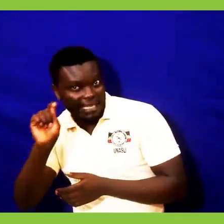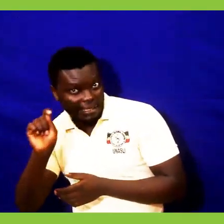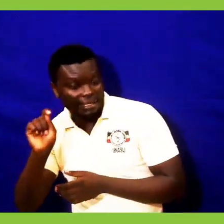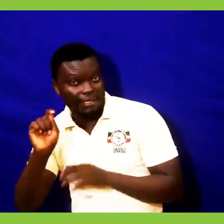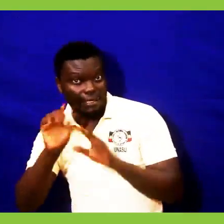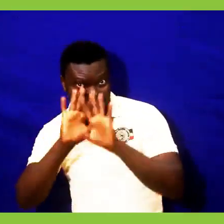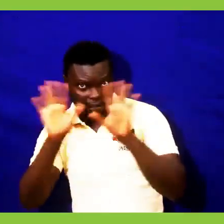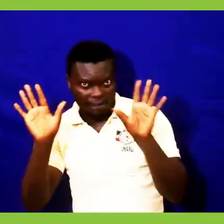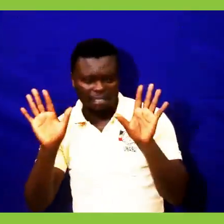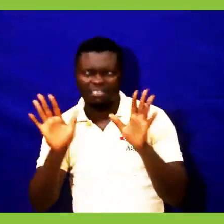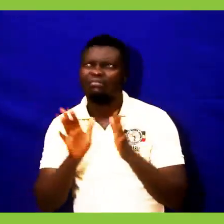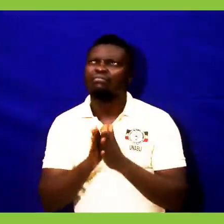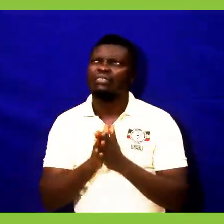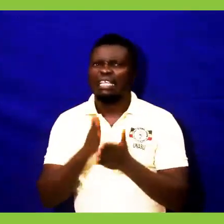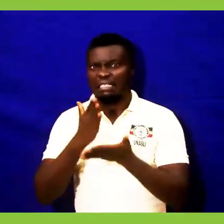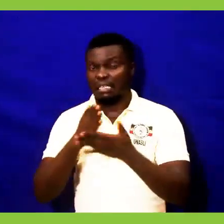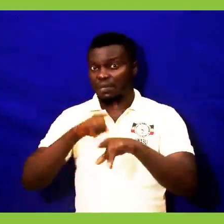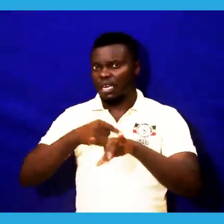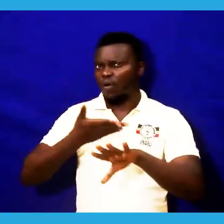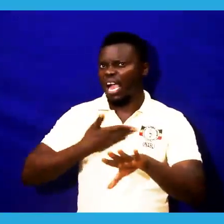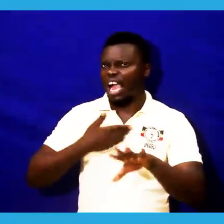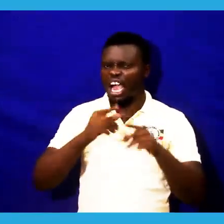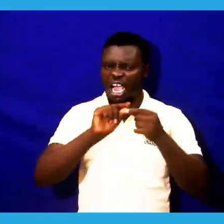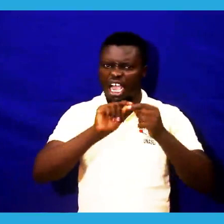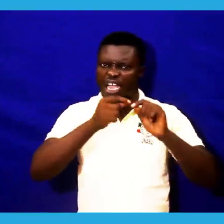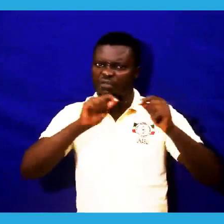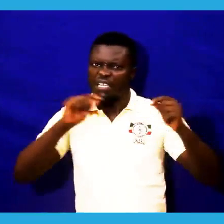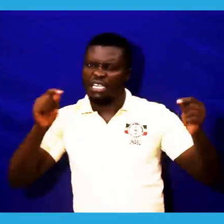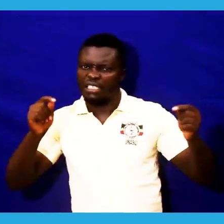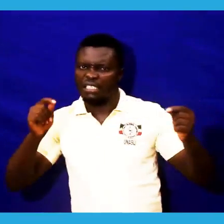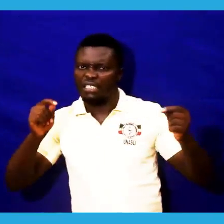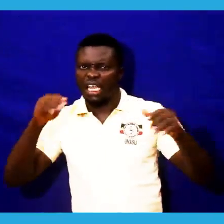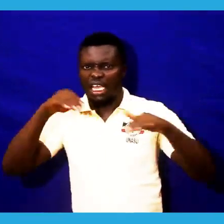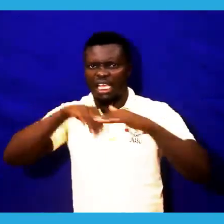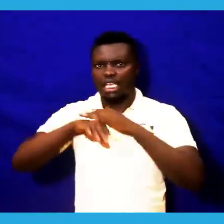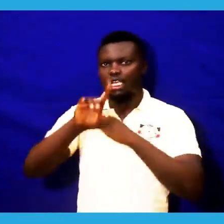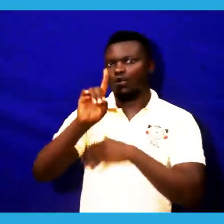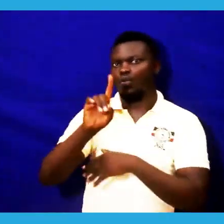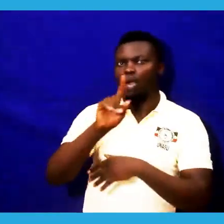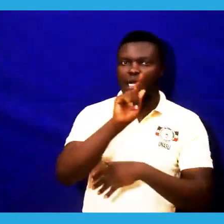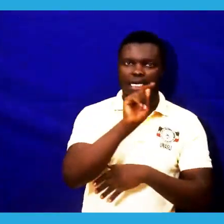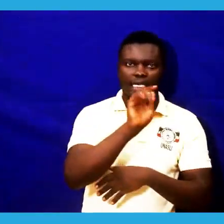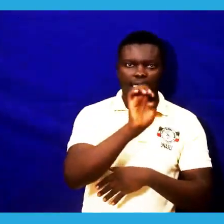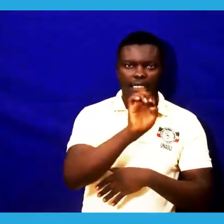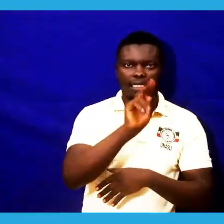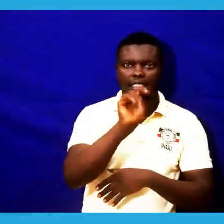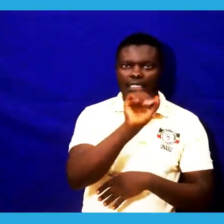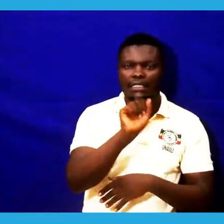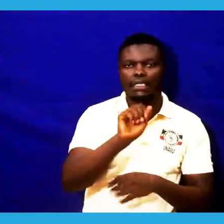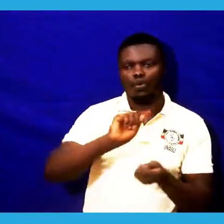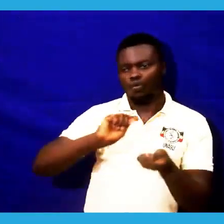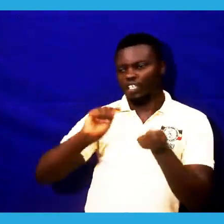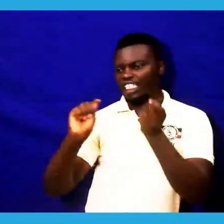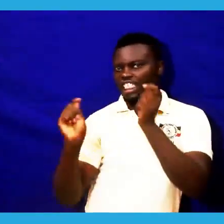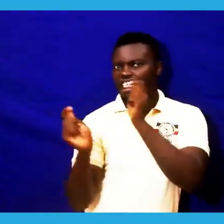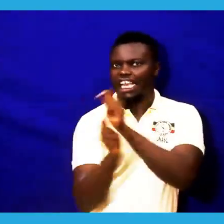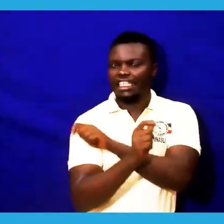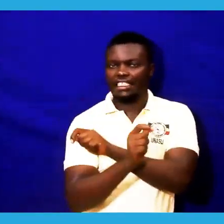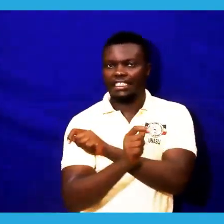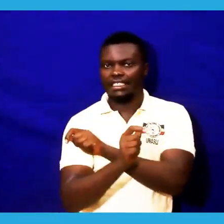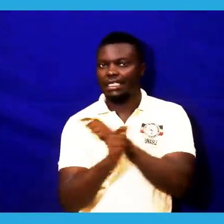Sometimes we may have sentences in one tense and we change